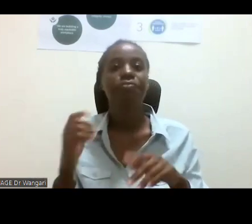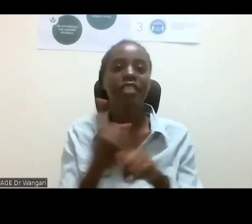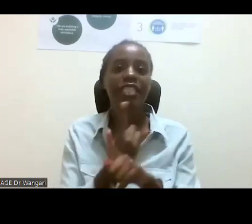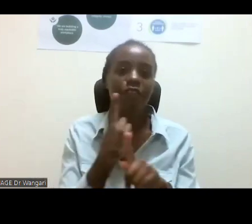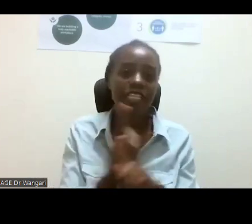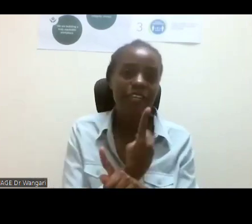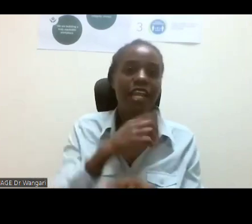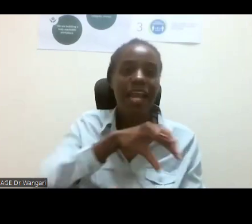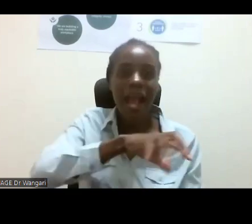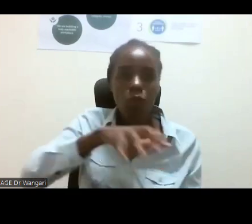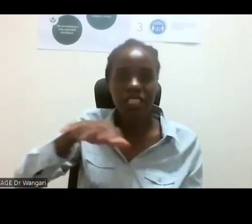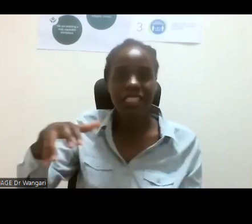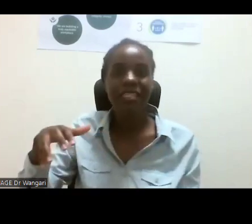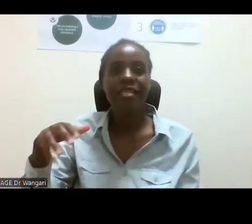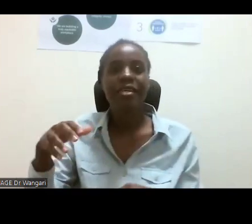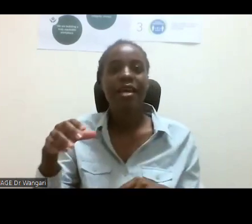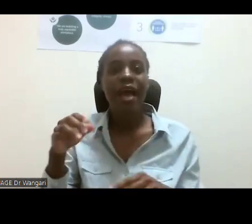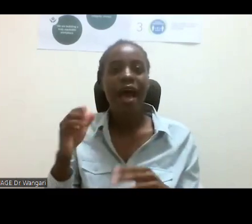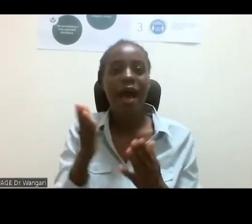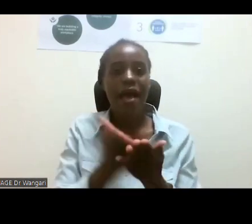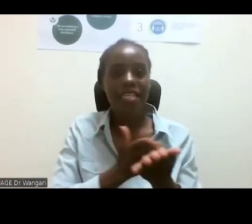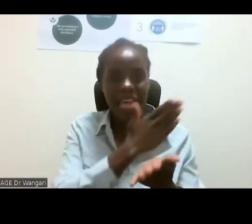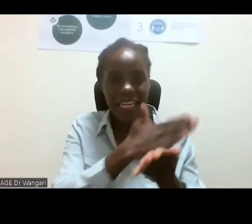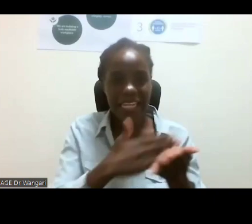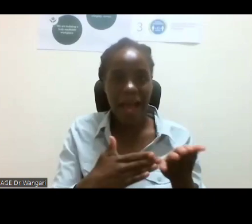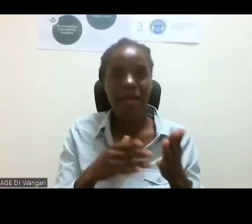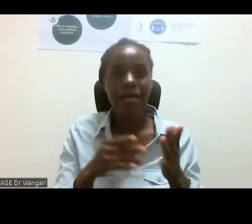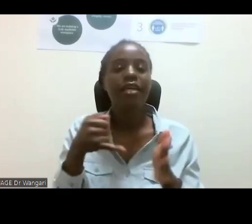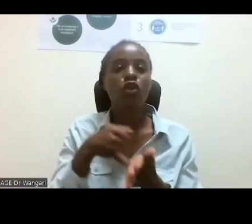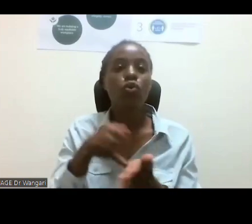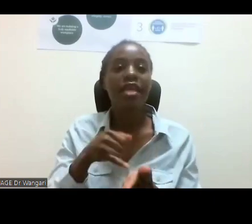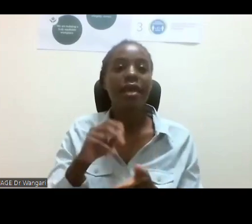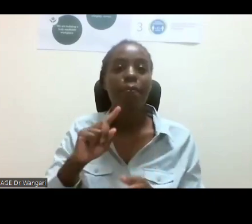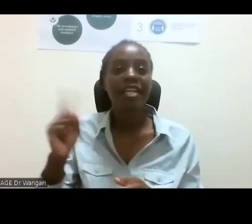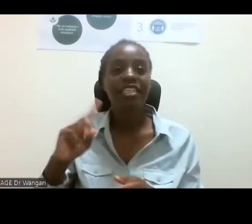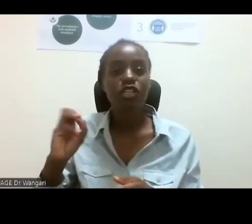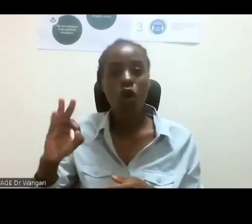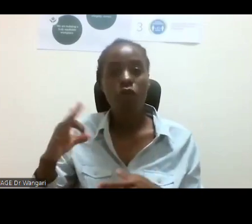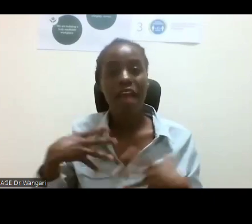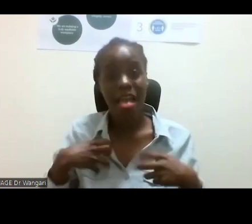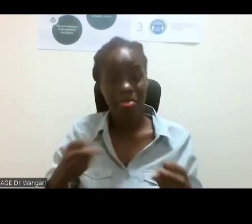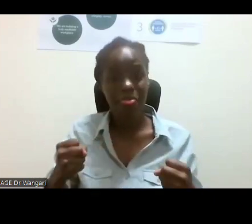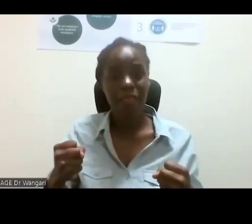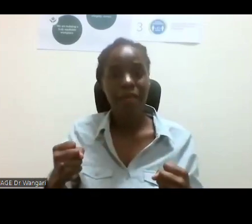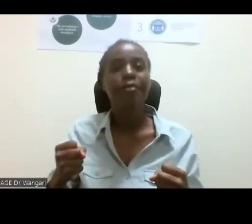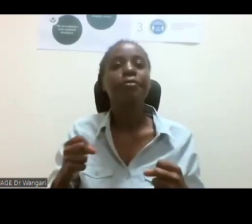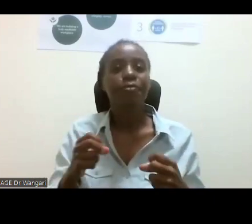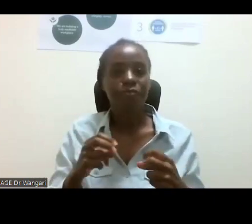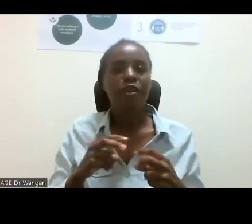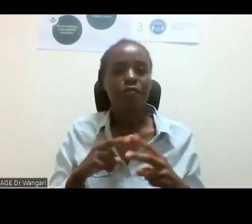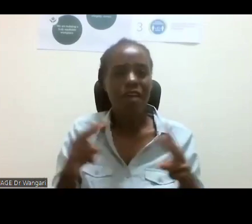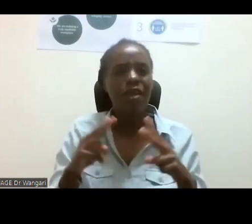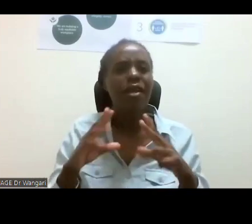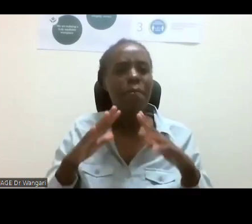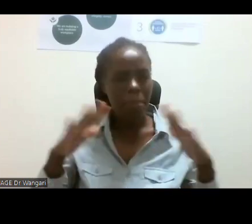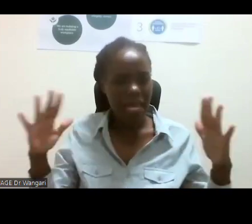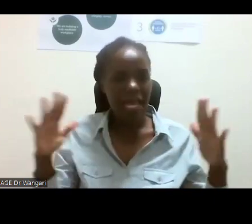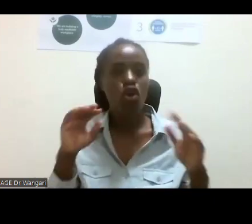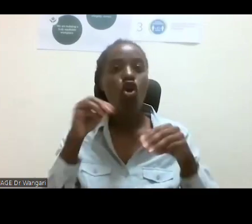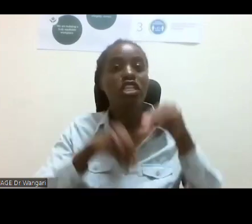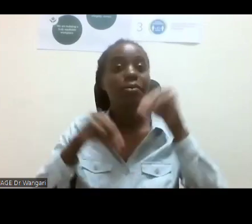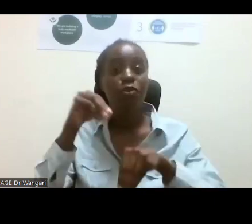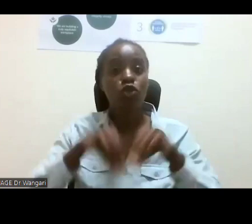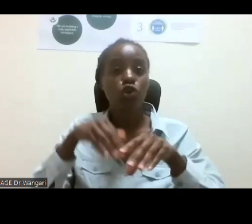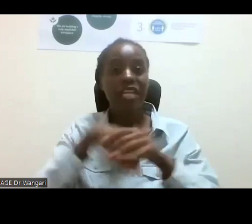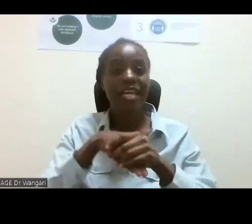trends. To this end, the Ministry of Health in Kenya has made immense contribution in eradicating medicalization of FGM, reporting and